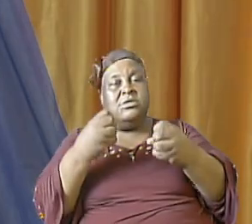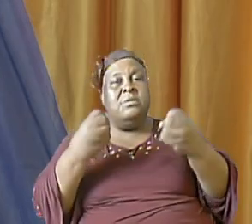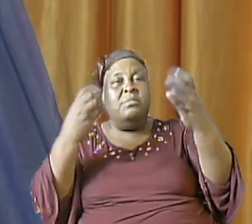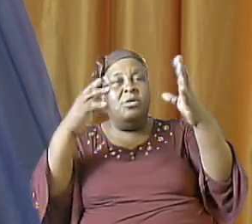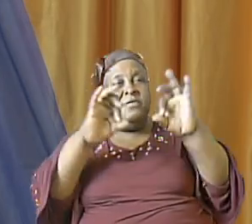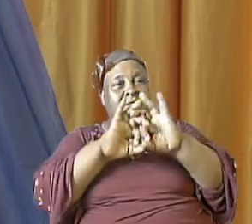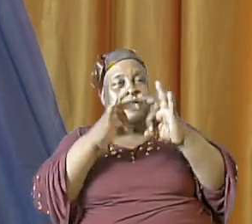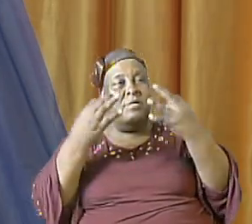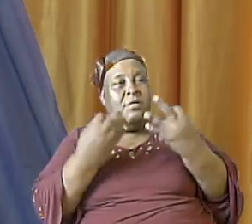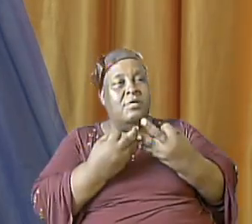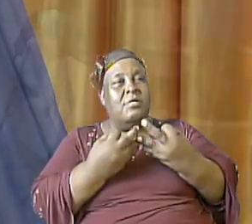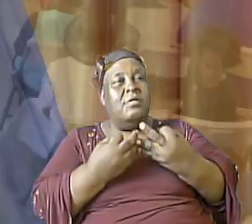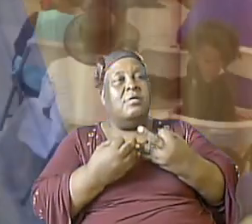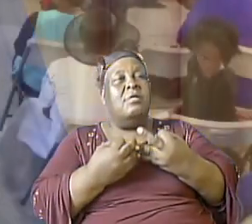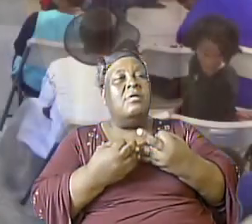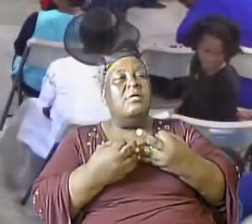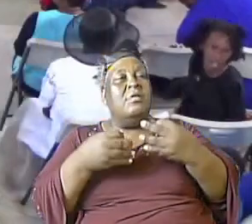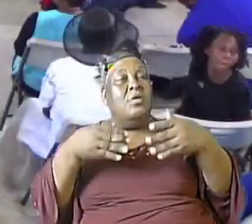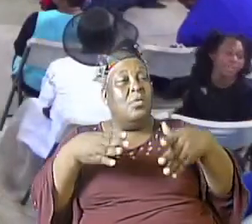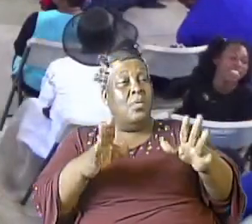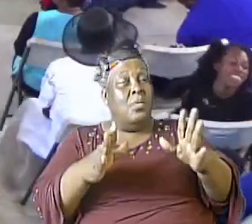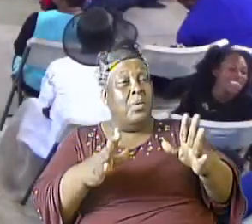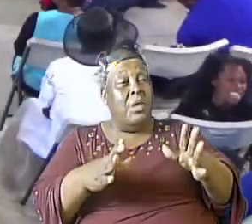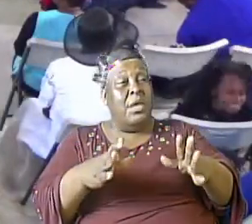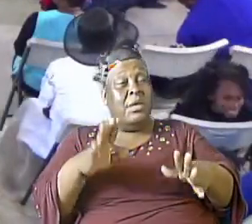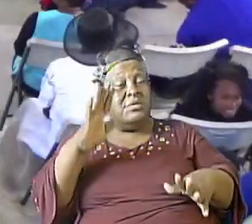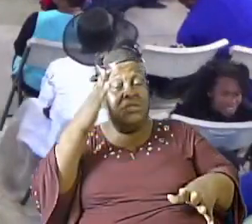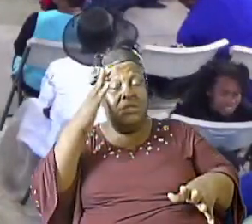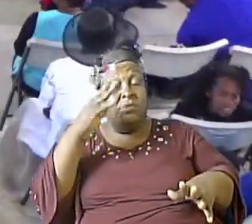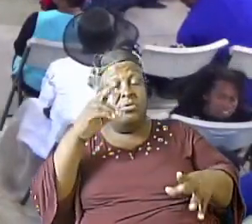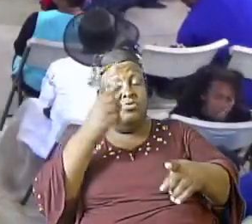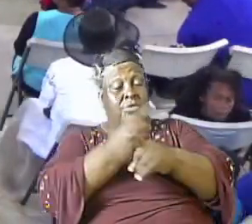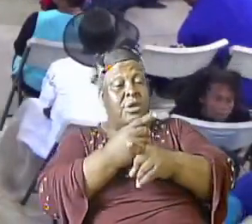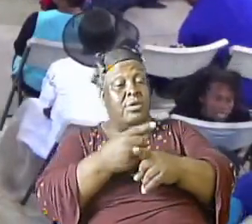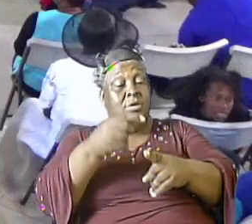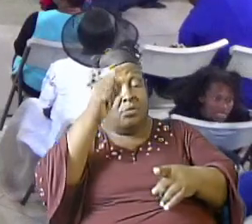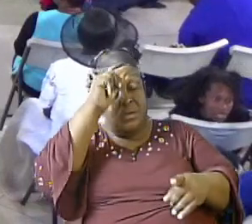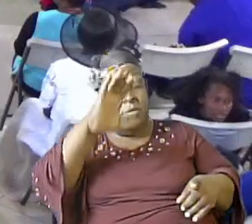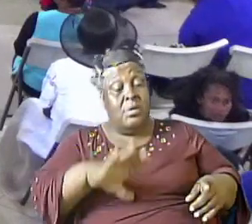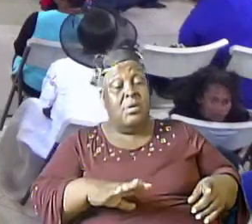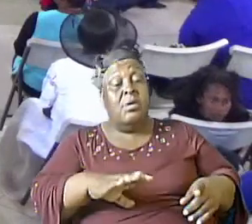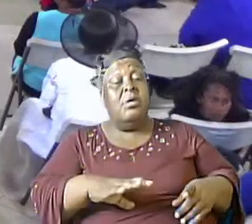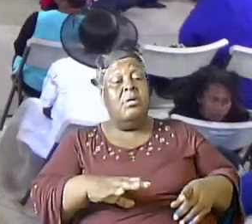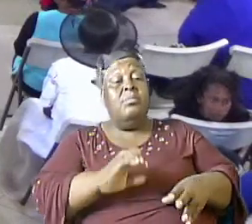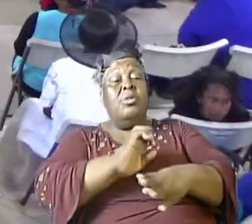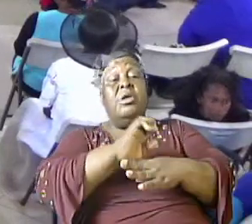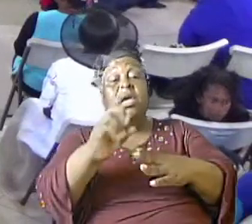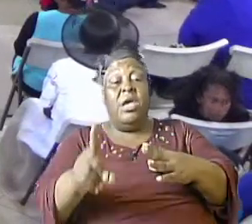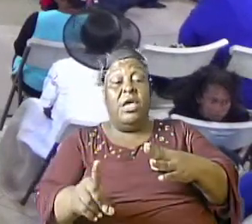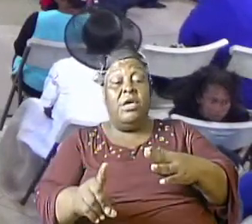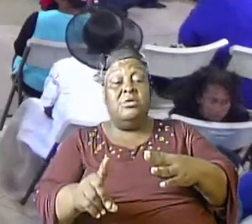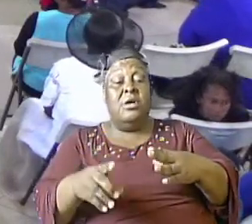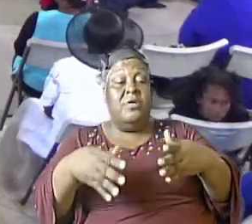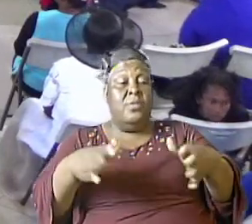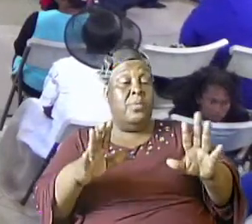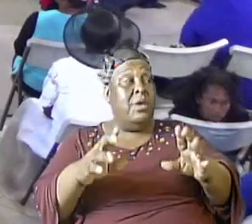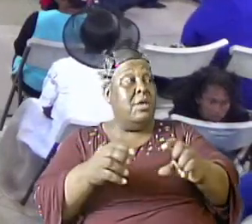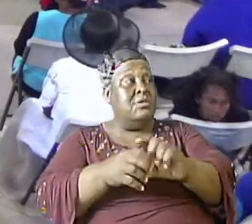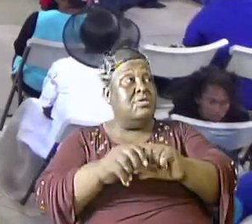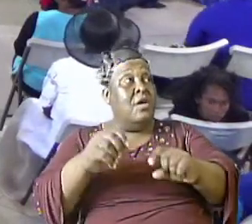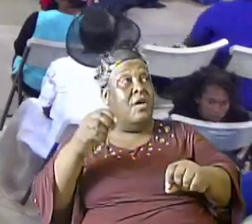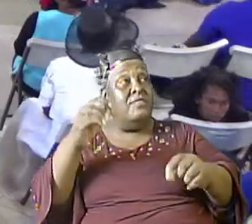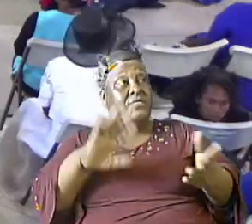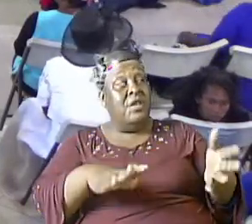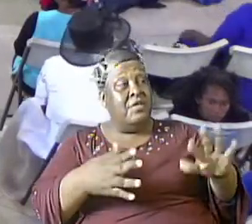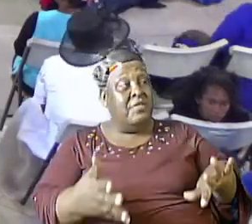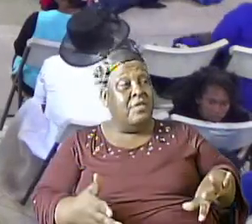Remember the scripture I started off with. It said there is a way that seemeth right unto a man, but the end thereof are the ways